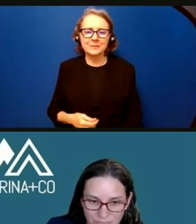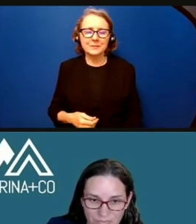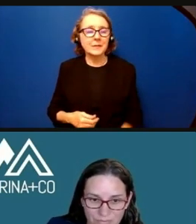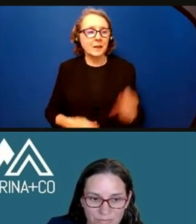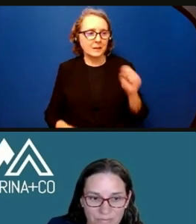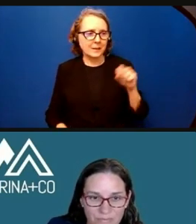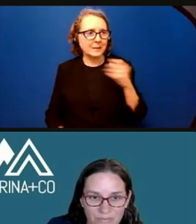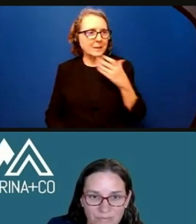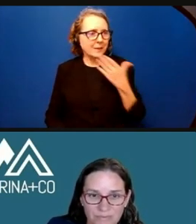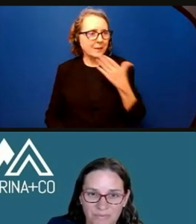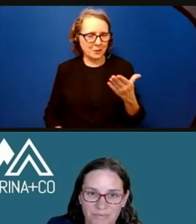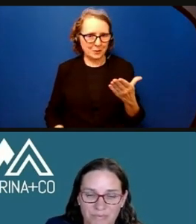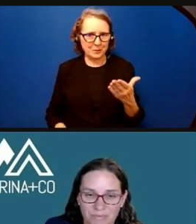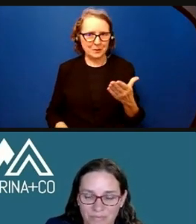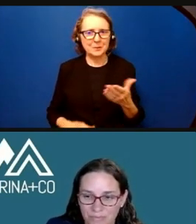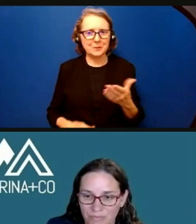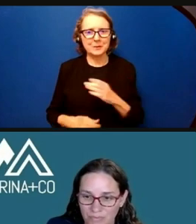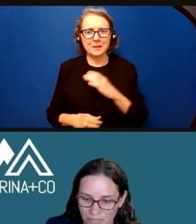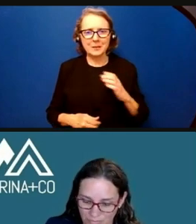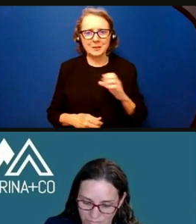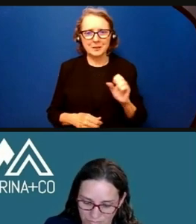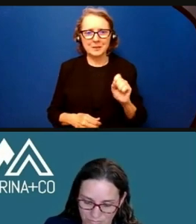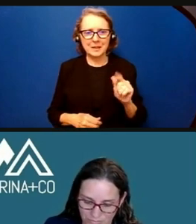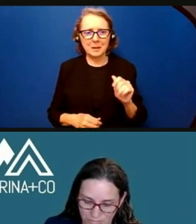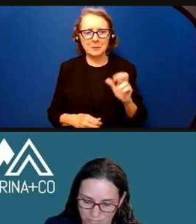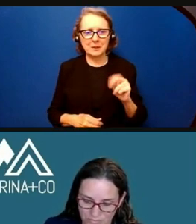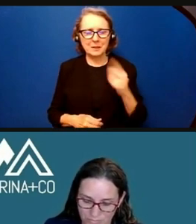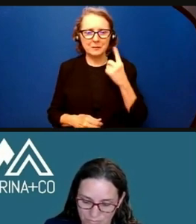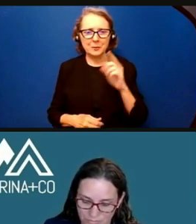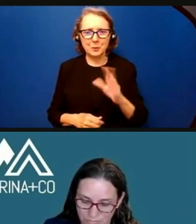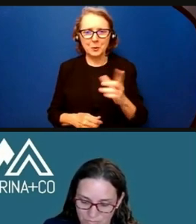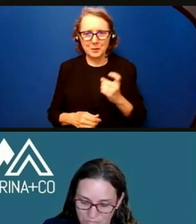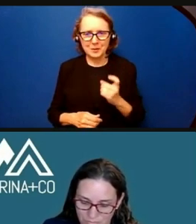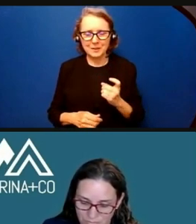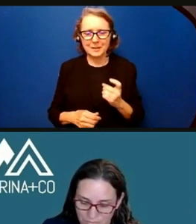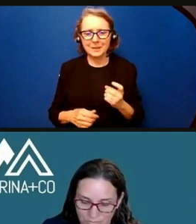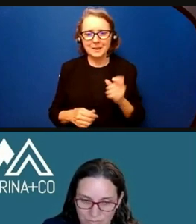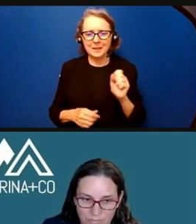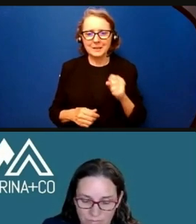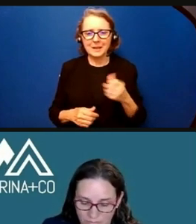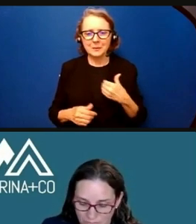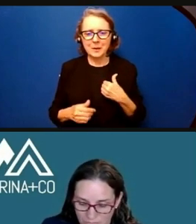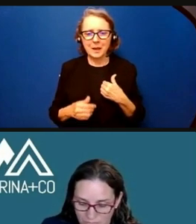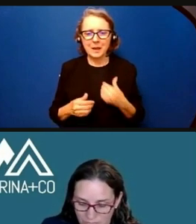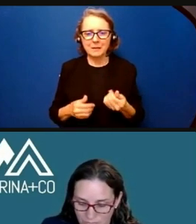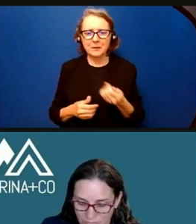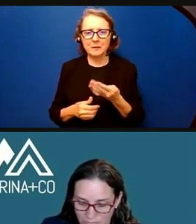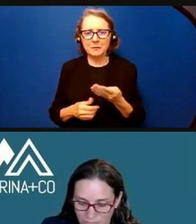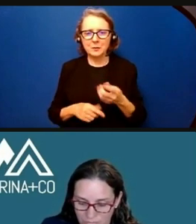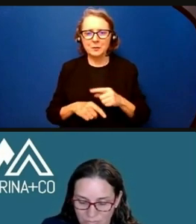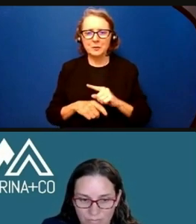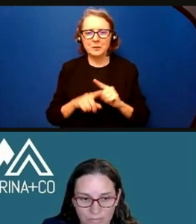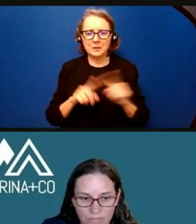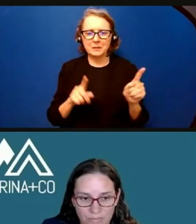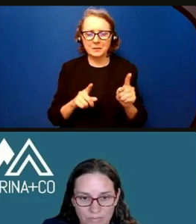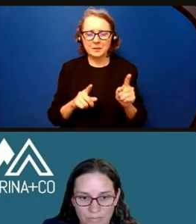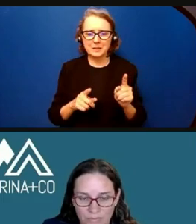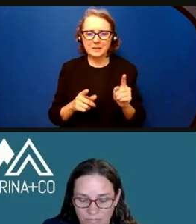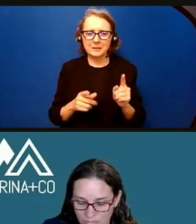Yes, thank you, Councilor Stapleton, for that question. So there's probably a couple different elements to